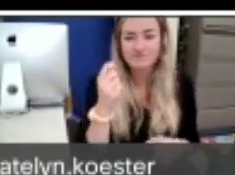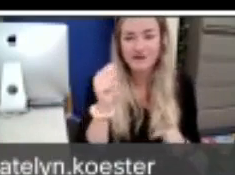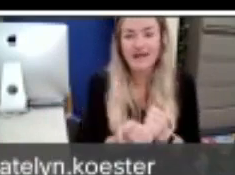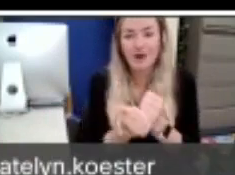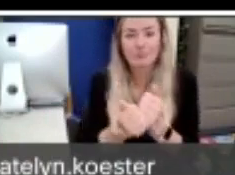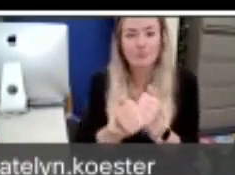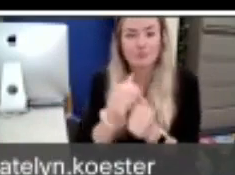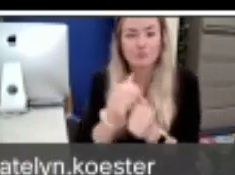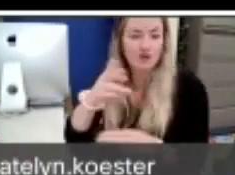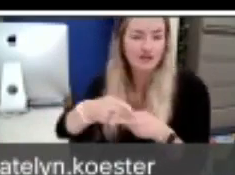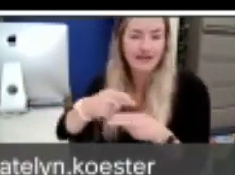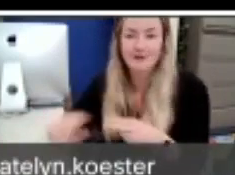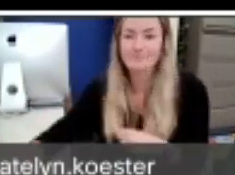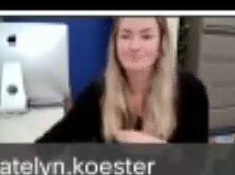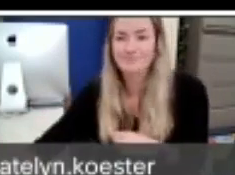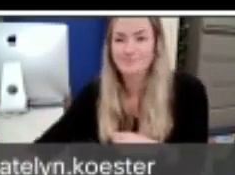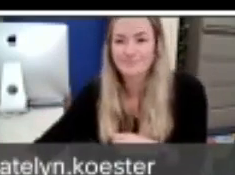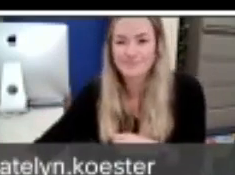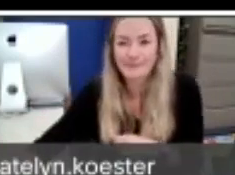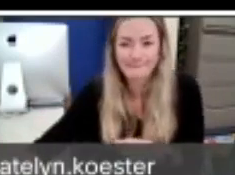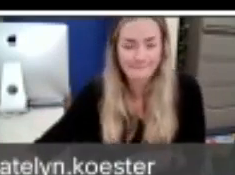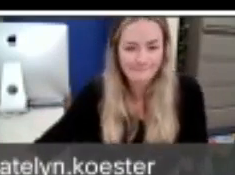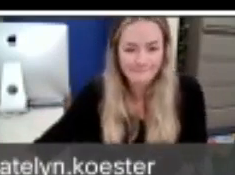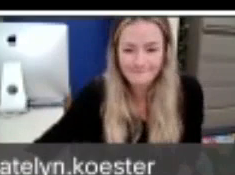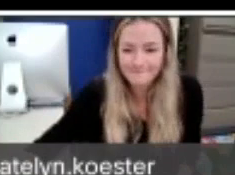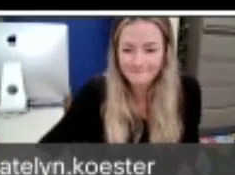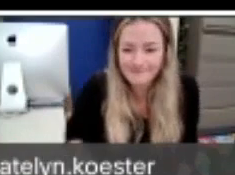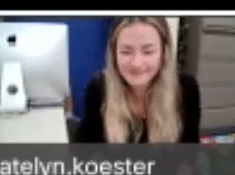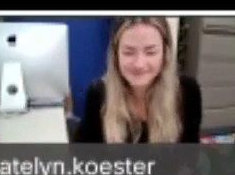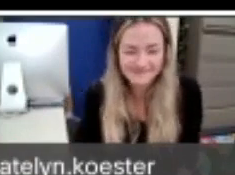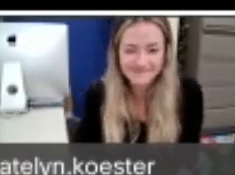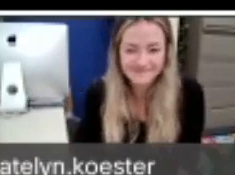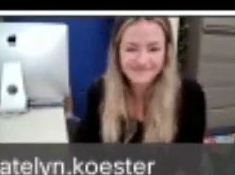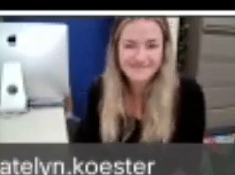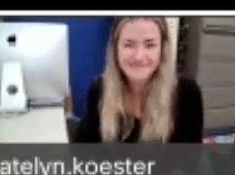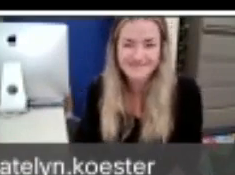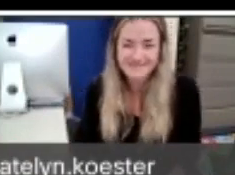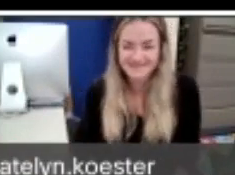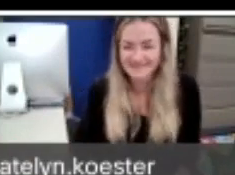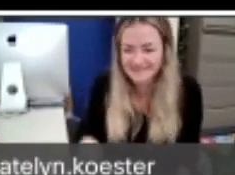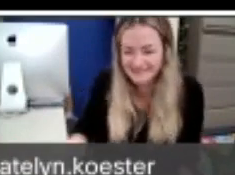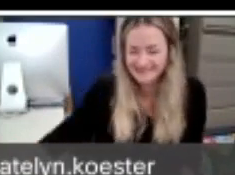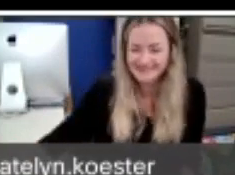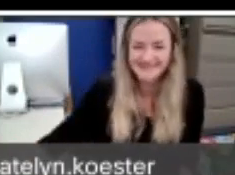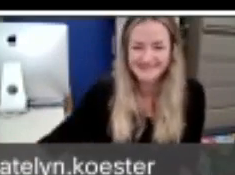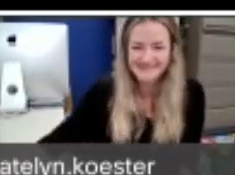So if there's someone who wants to go first, I can help, you know, fingerspell your name.